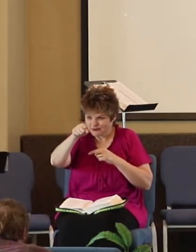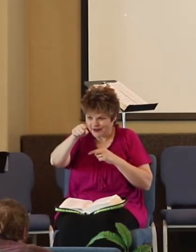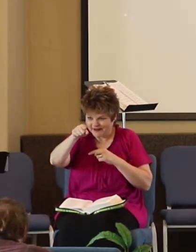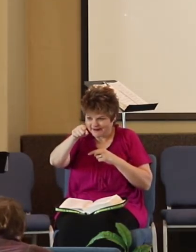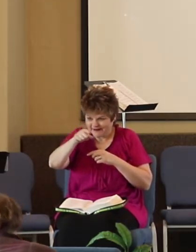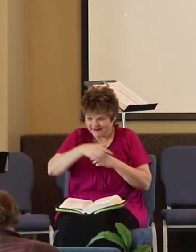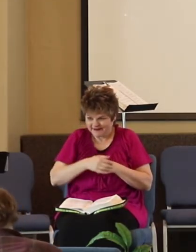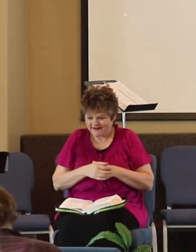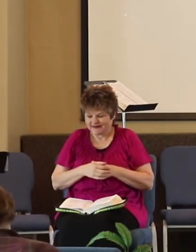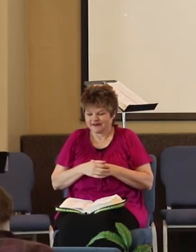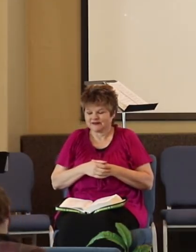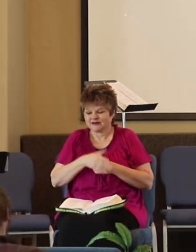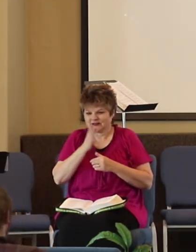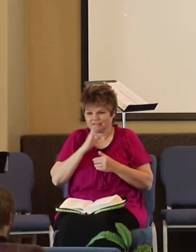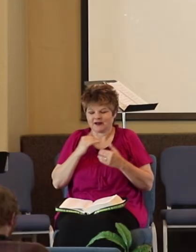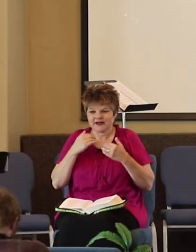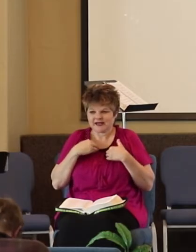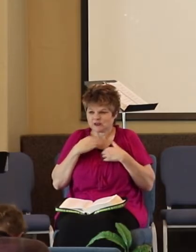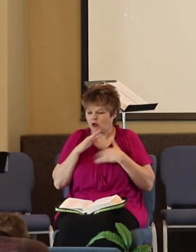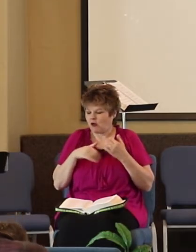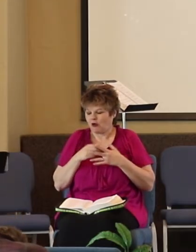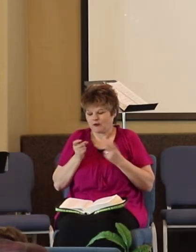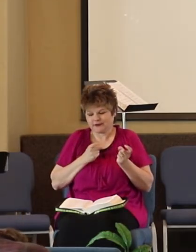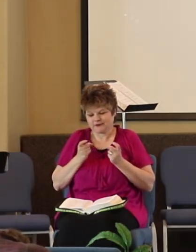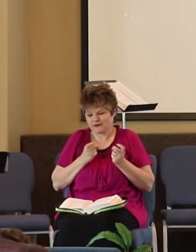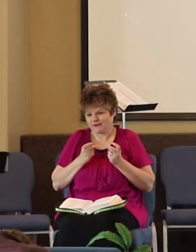Because he's got it all in control.